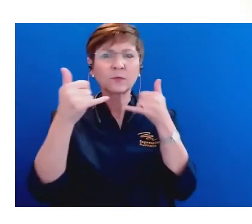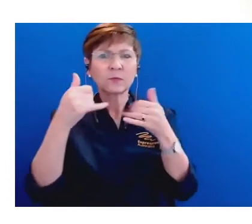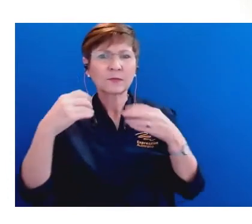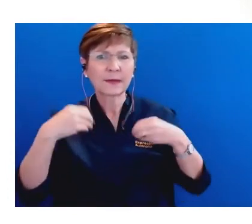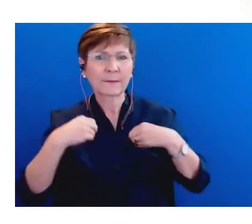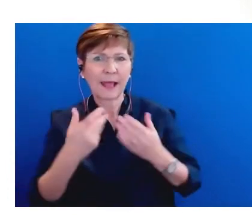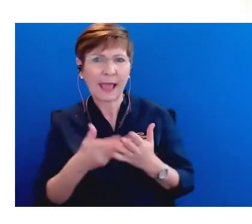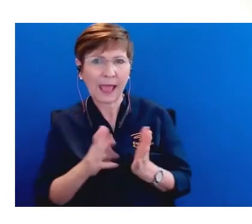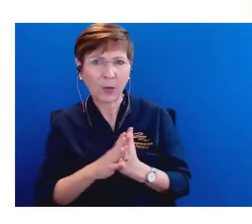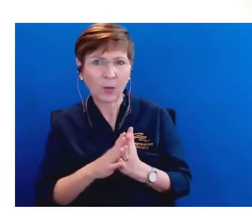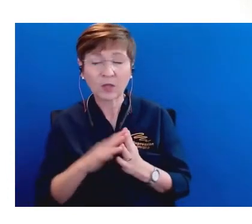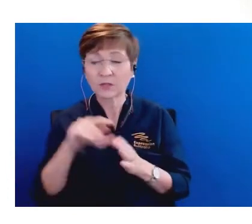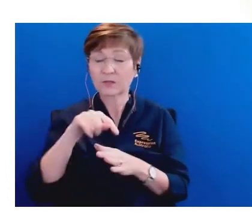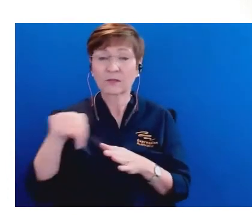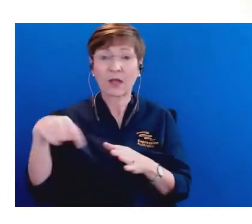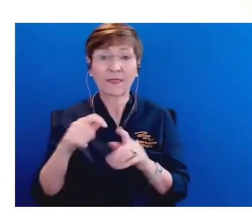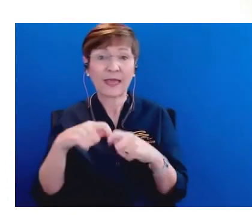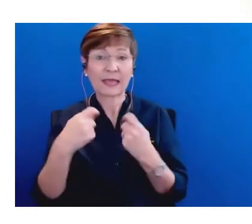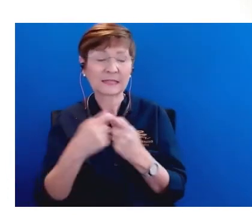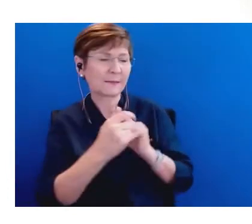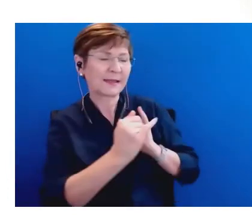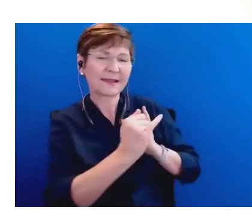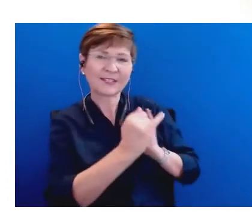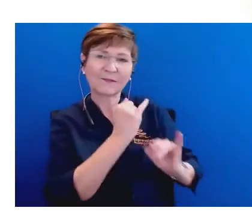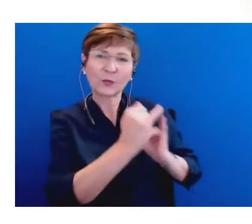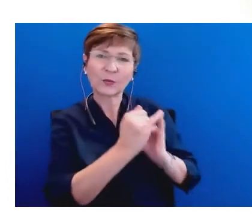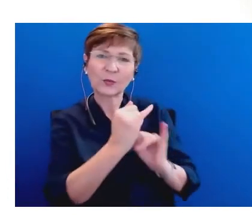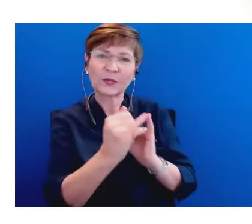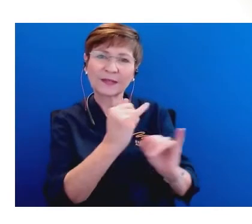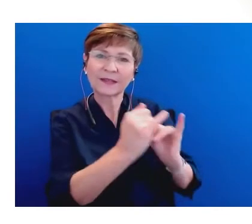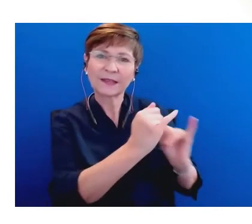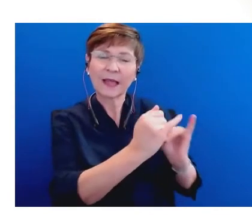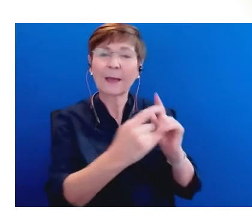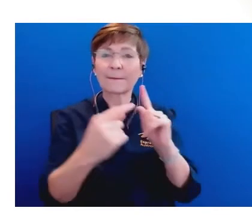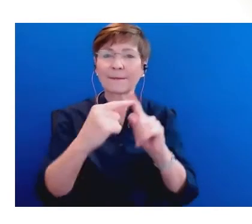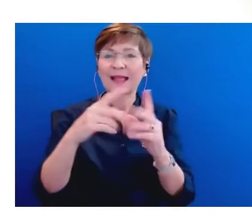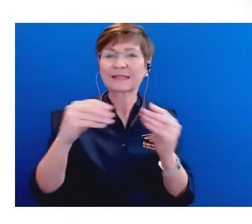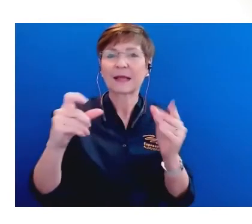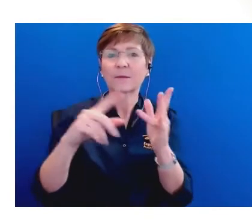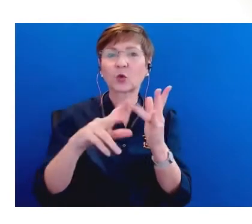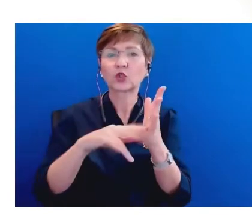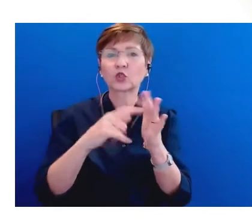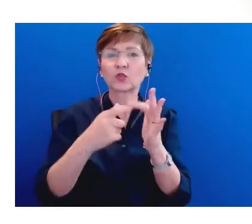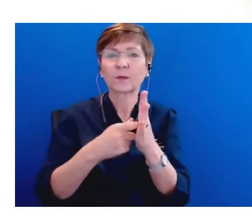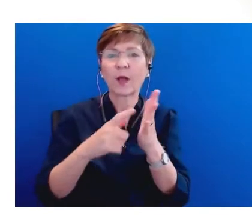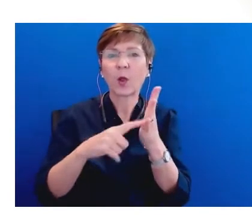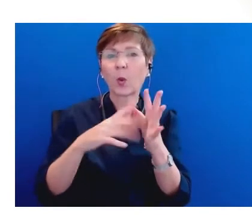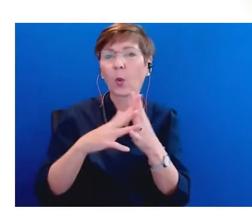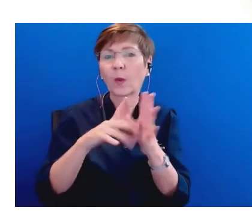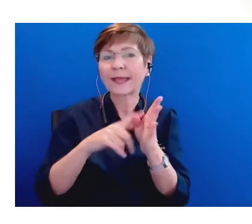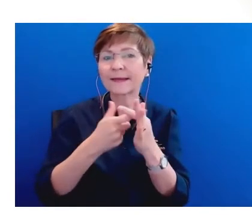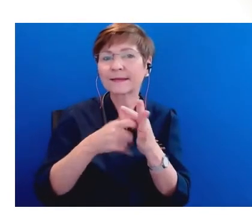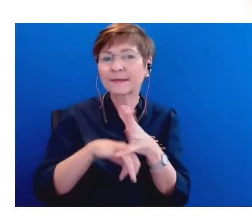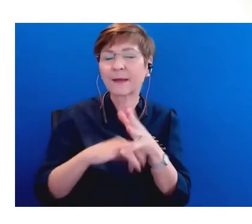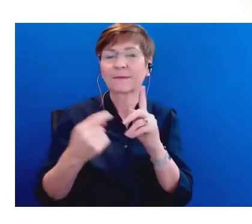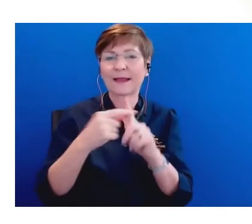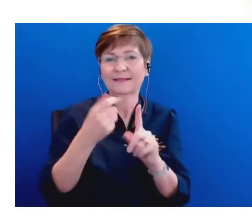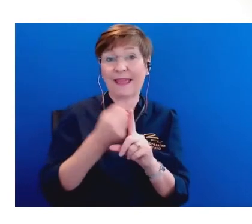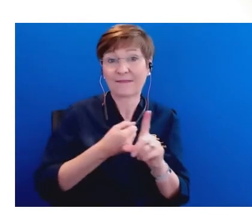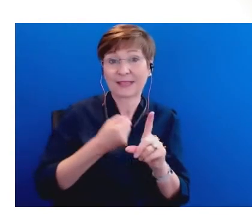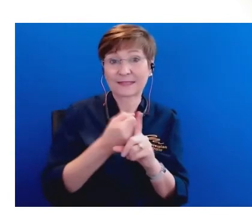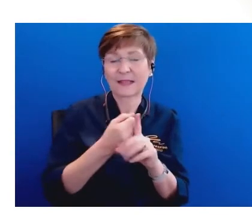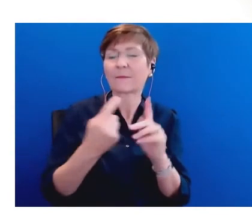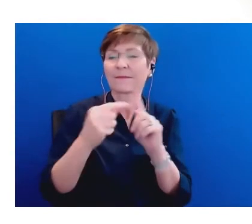interviewed people with cognitive disability, some consumer lawyers and advocates, and some representatives from industry about